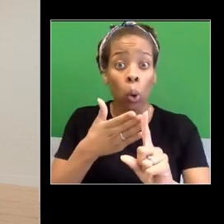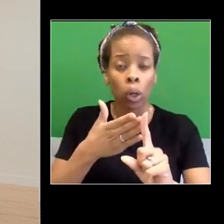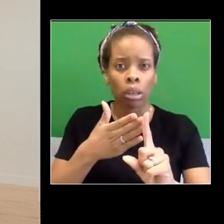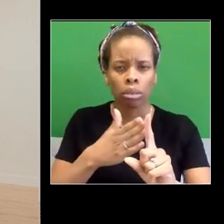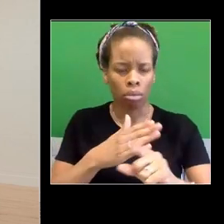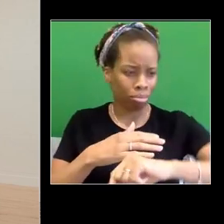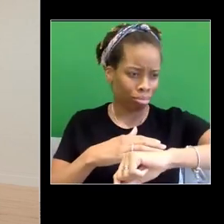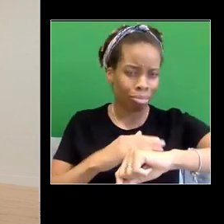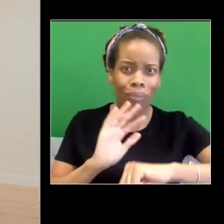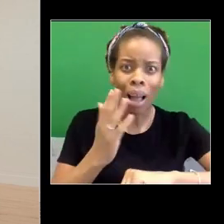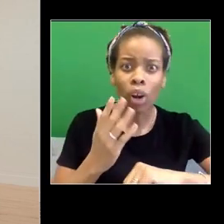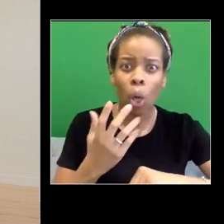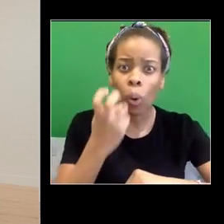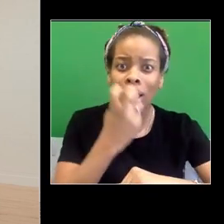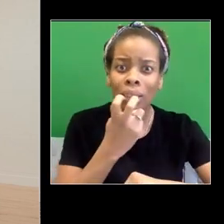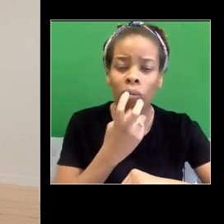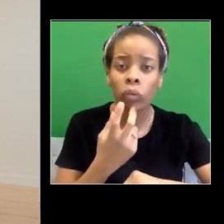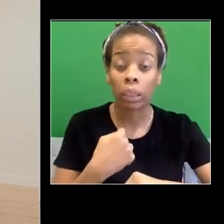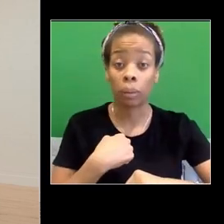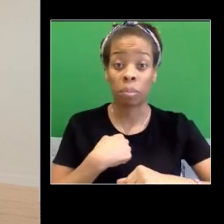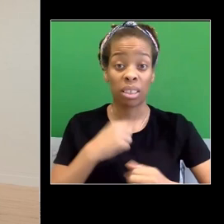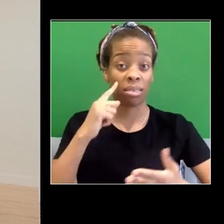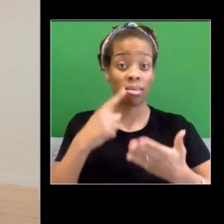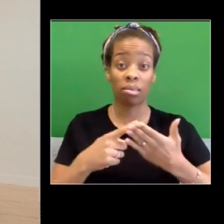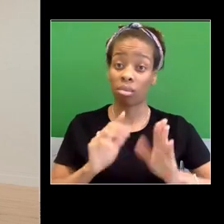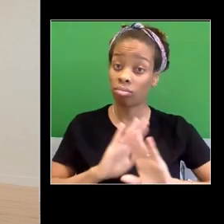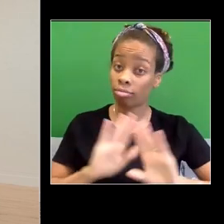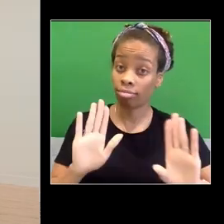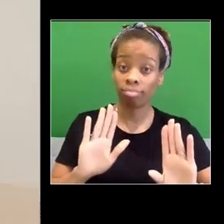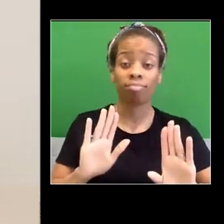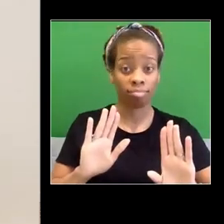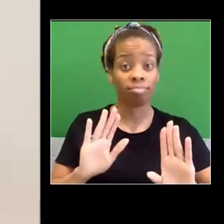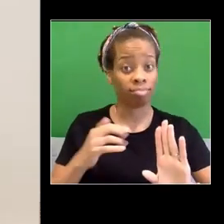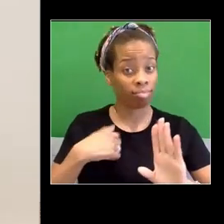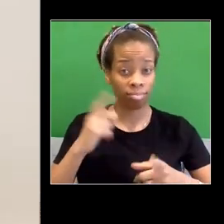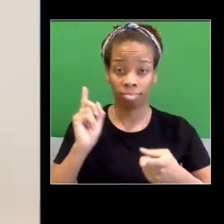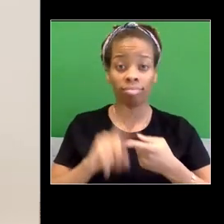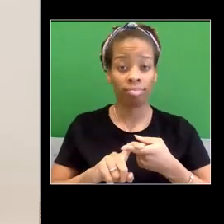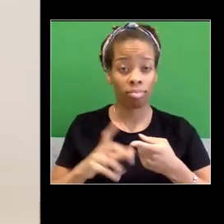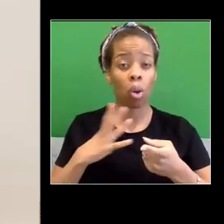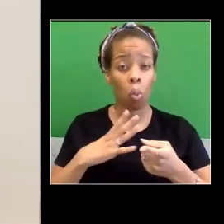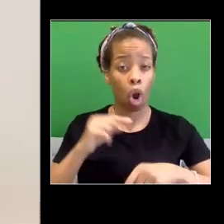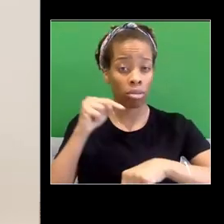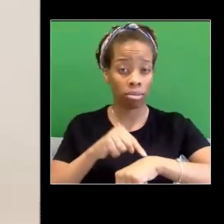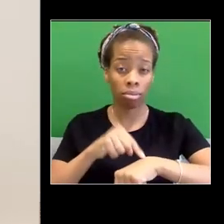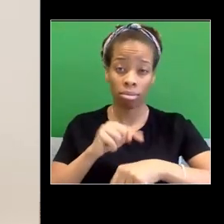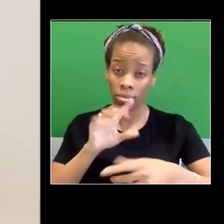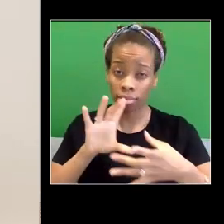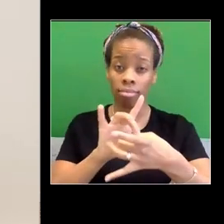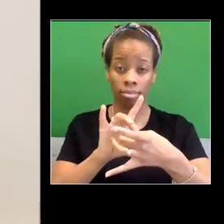p.m., but I had decided that this was meant to, I really wanted to think about, again, this